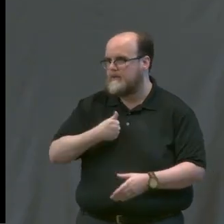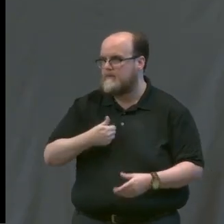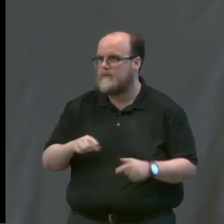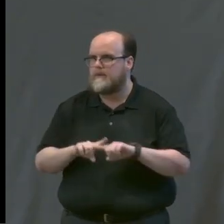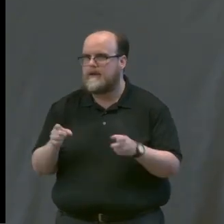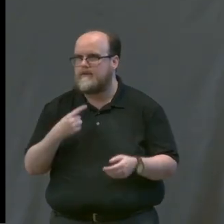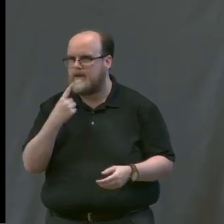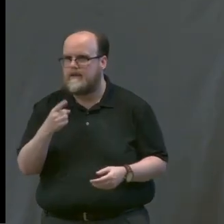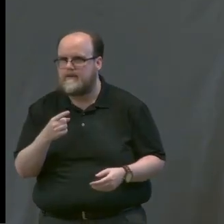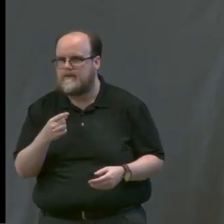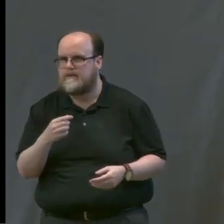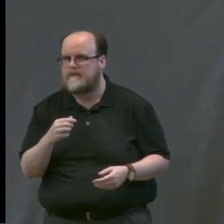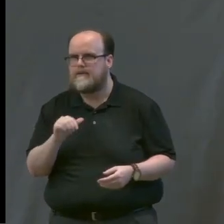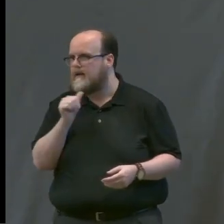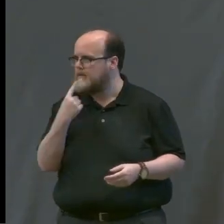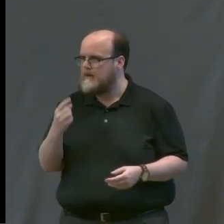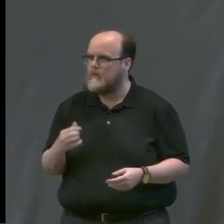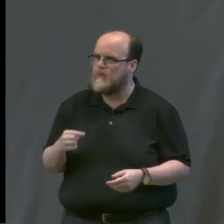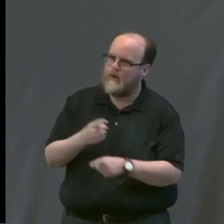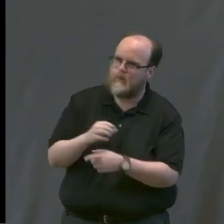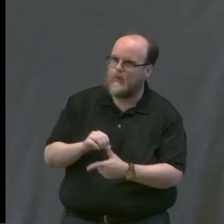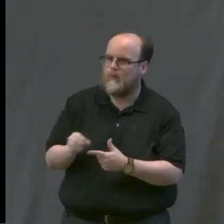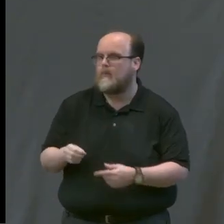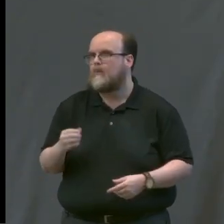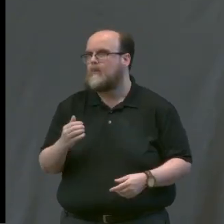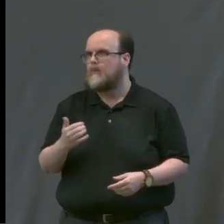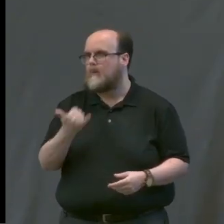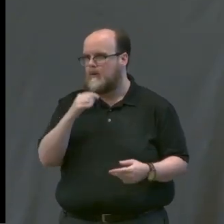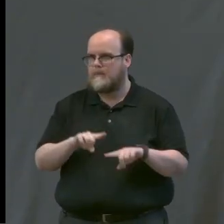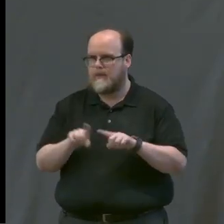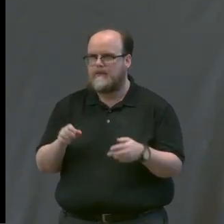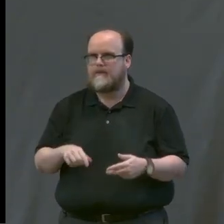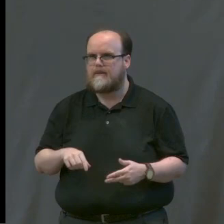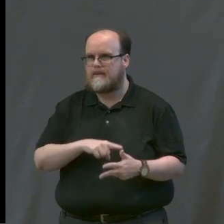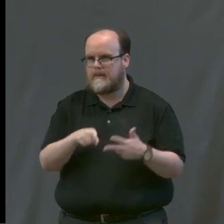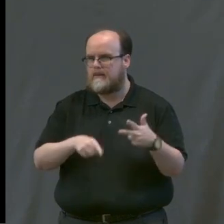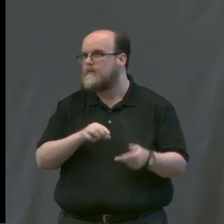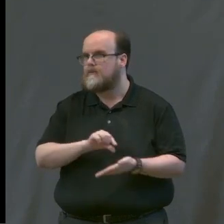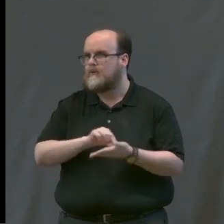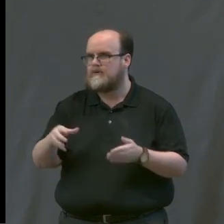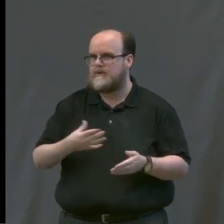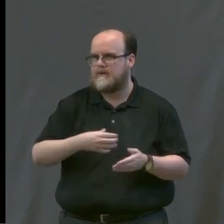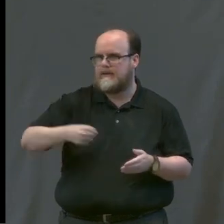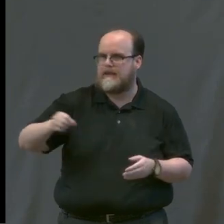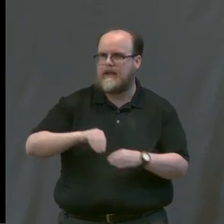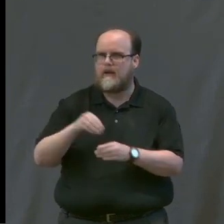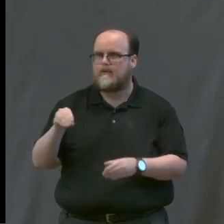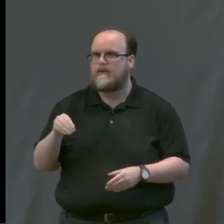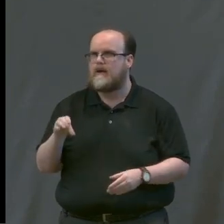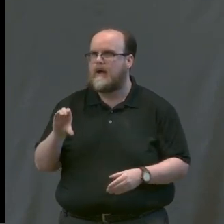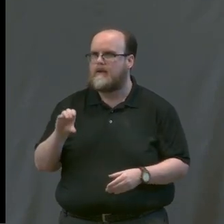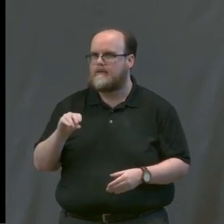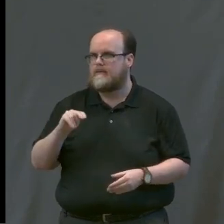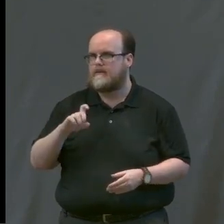but I'm not going to say it's right or wrong. I'm just going to say when these verses are taken out of the context of Revelation, they